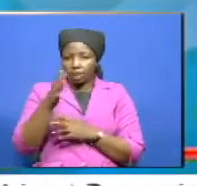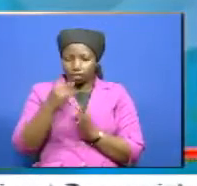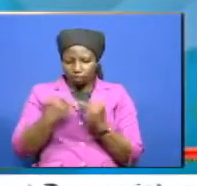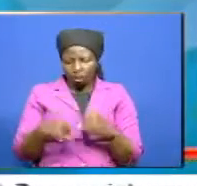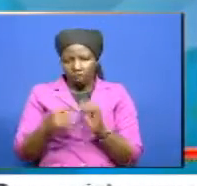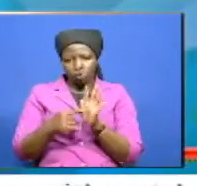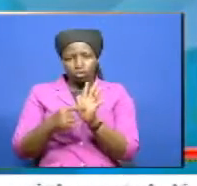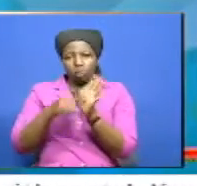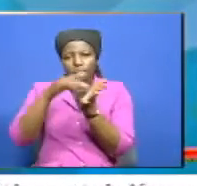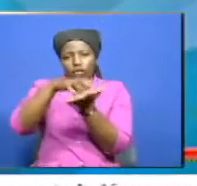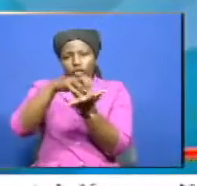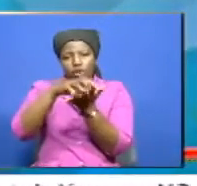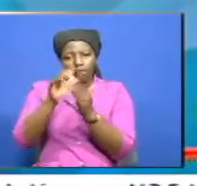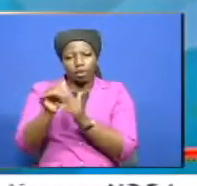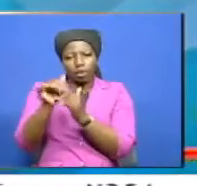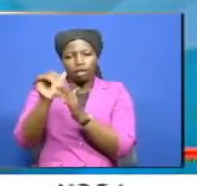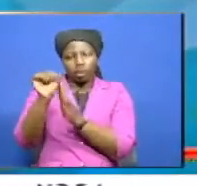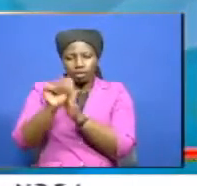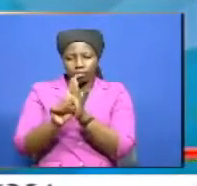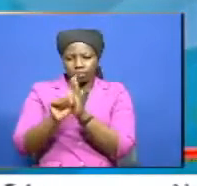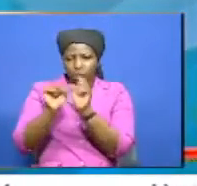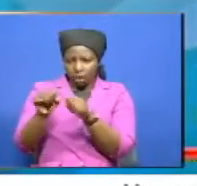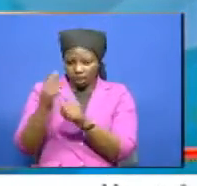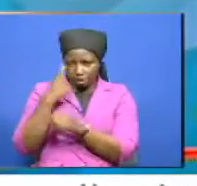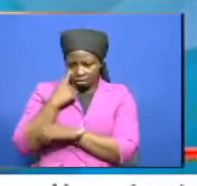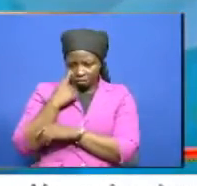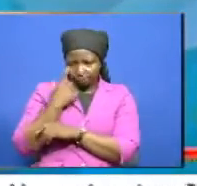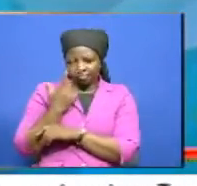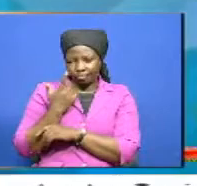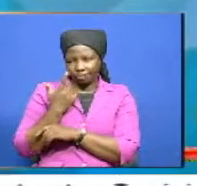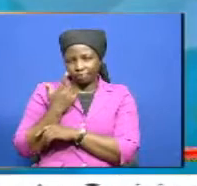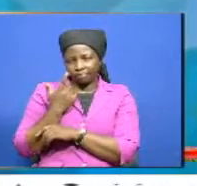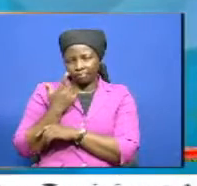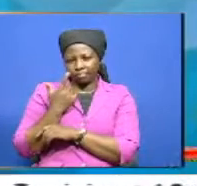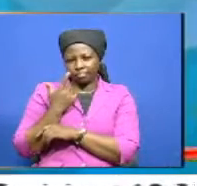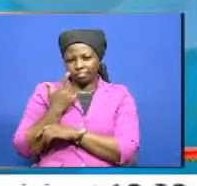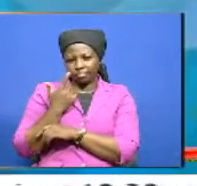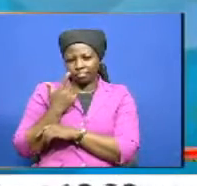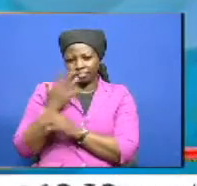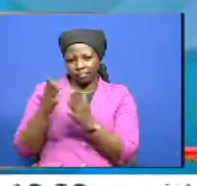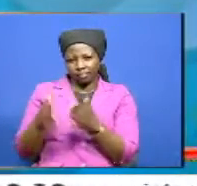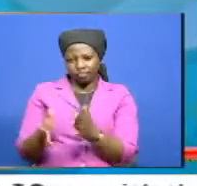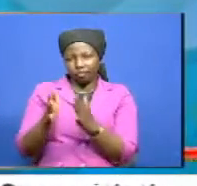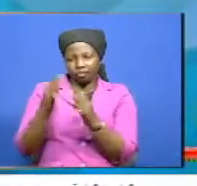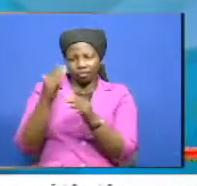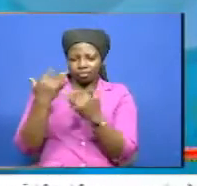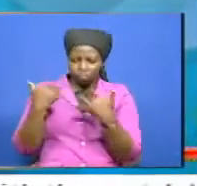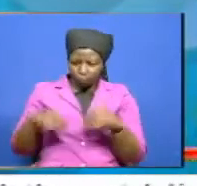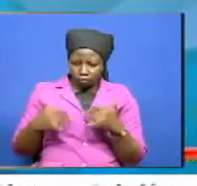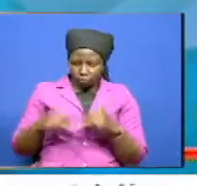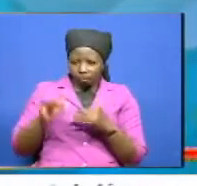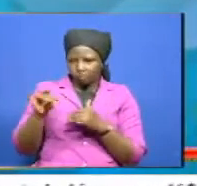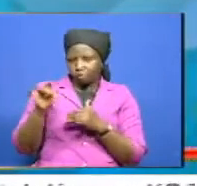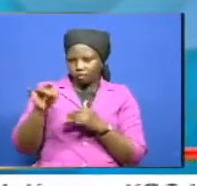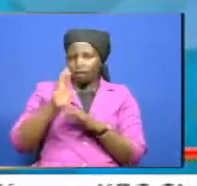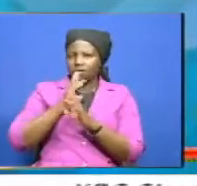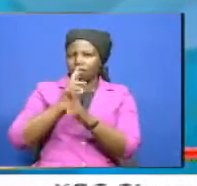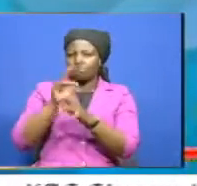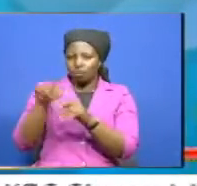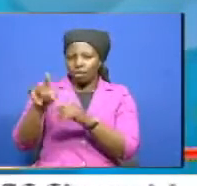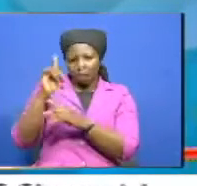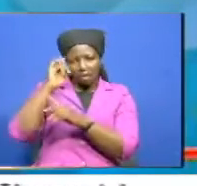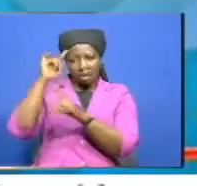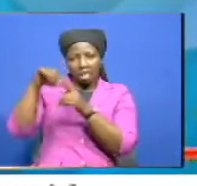of leadership. So for me, as you can see, I mean, the way USA was playing, obviously it's not a result that they wanted in terms of